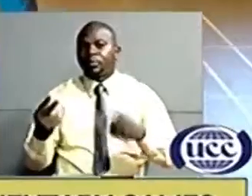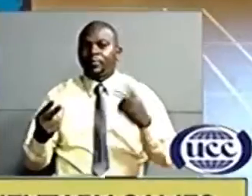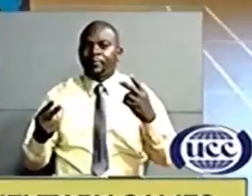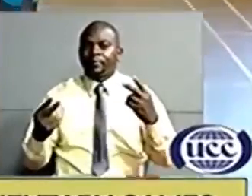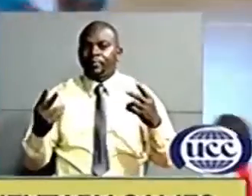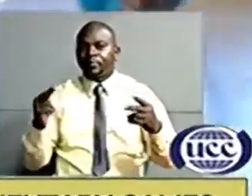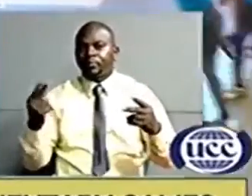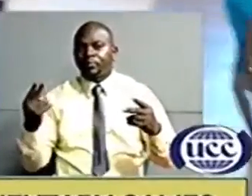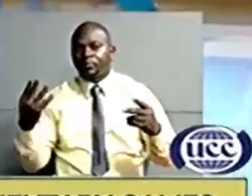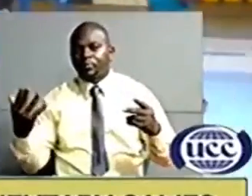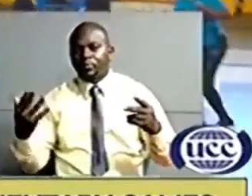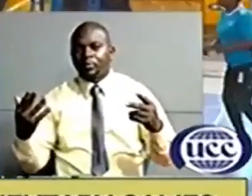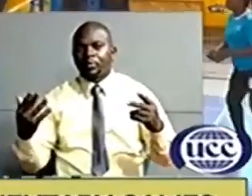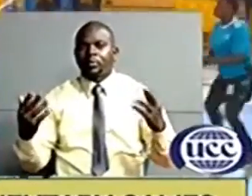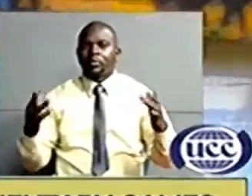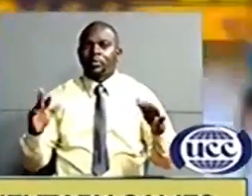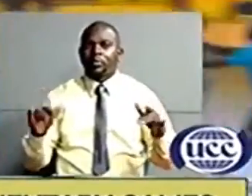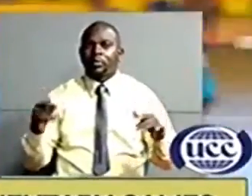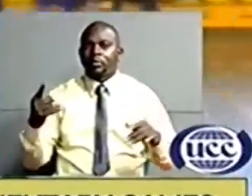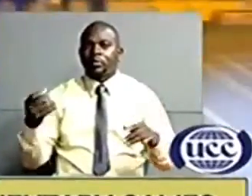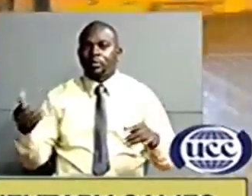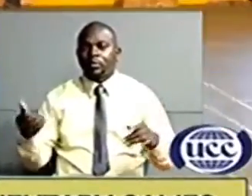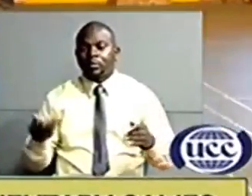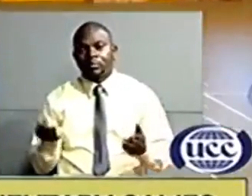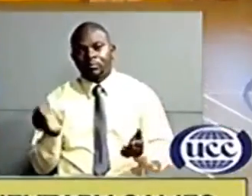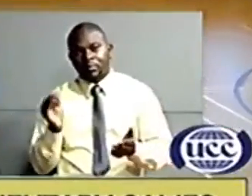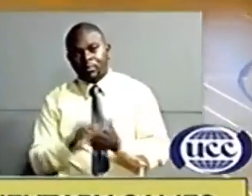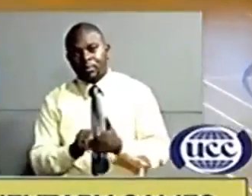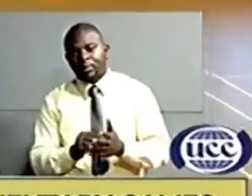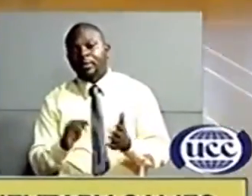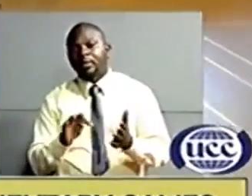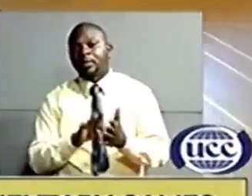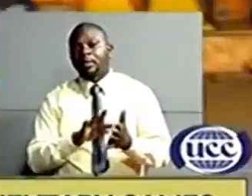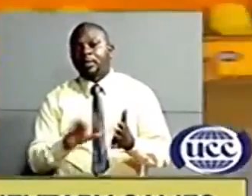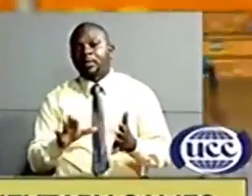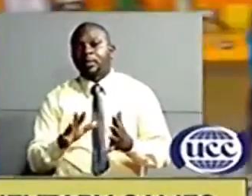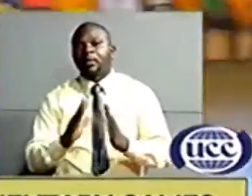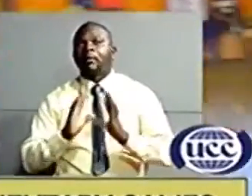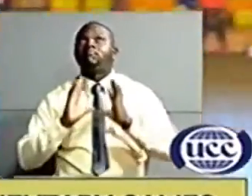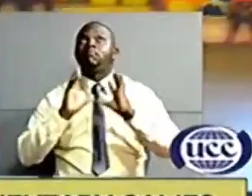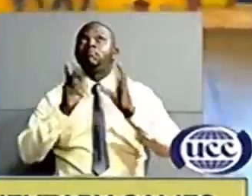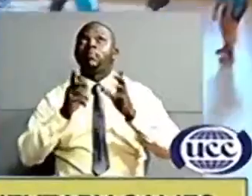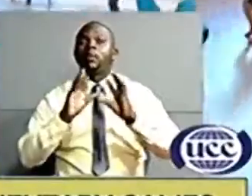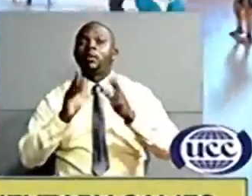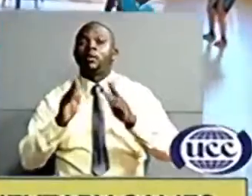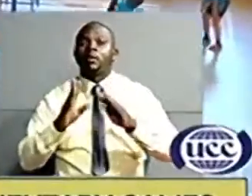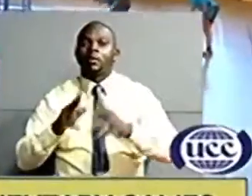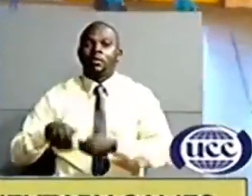and 25-16. Action resumes Thursday with basketball, volleyball, netball and football. For